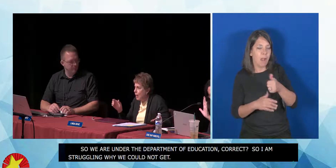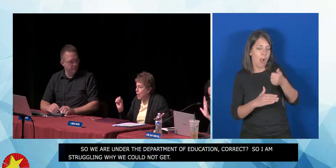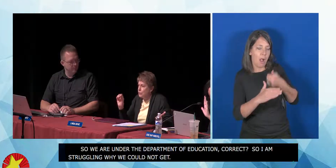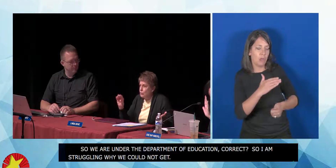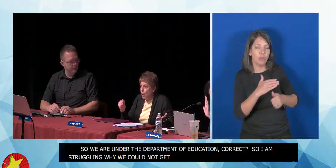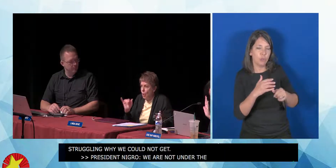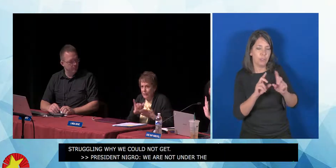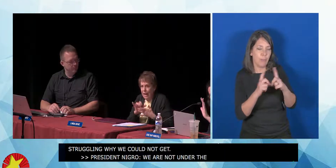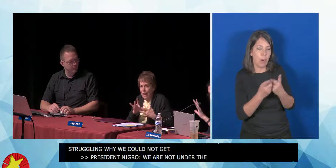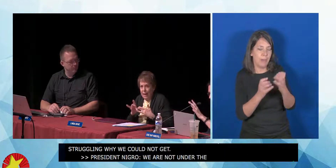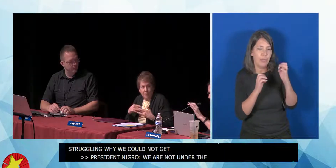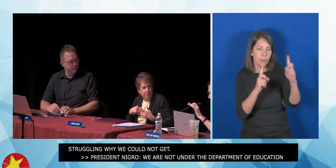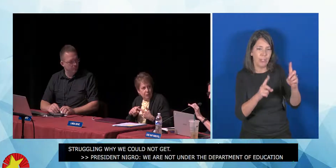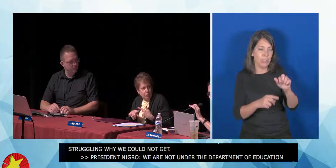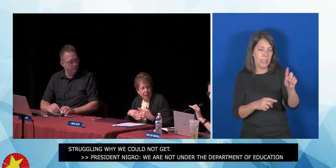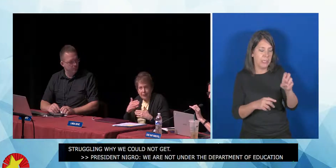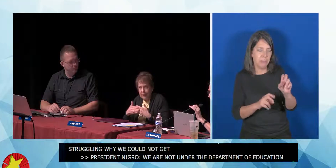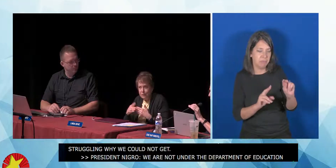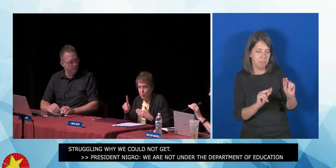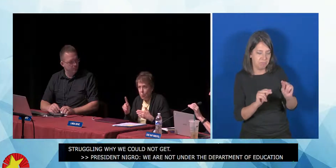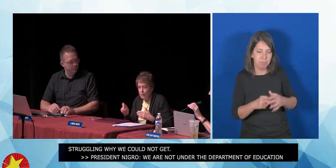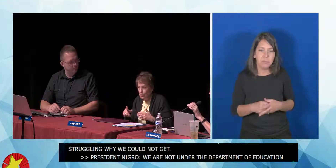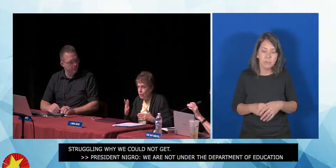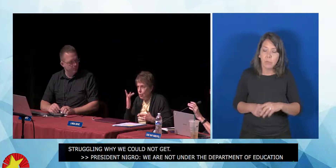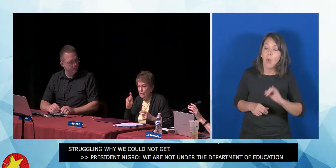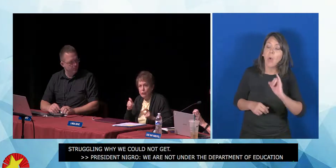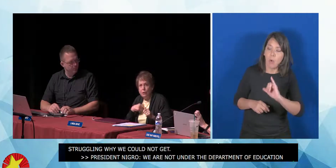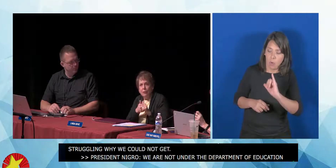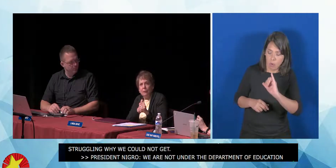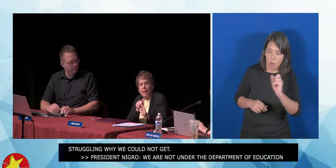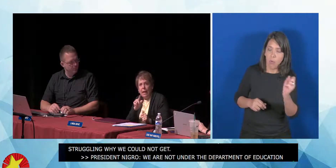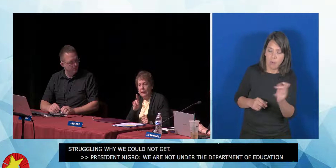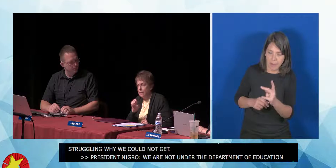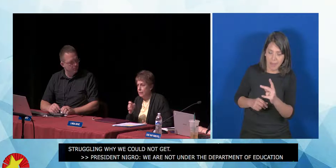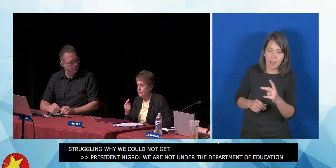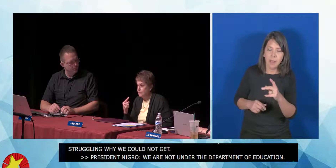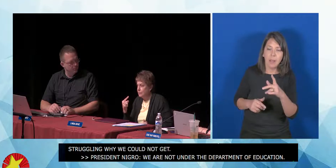Okay. Go ahead. Okay, Okay. so then that leads me to my next question.